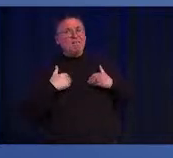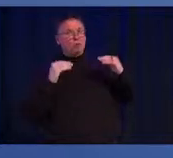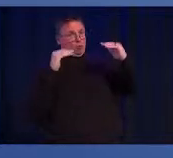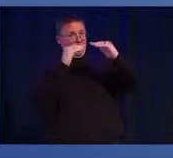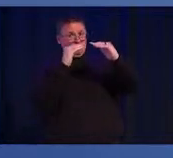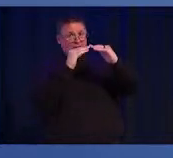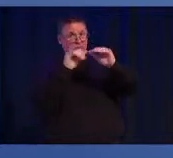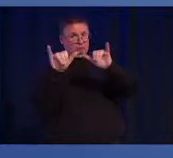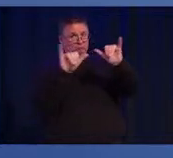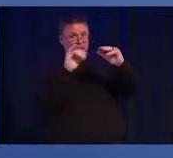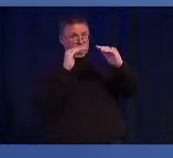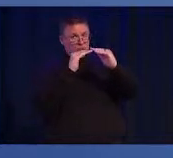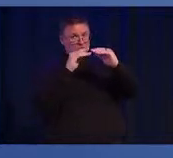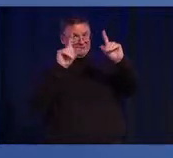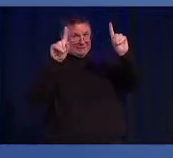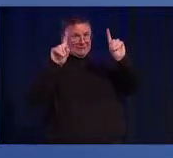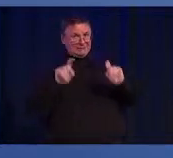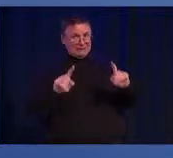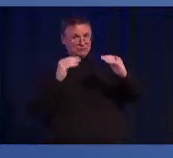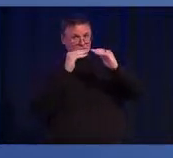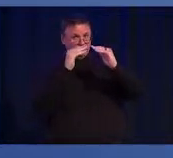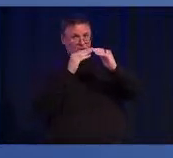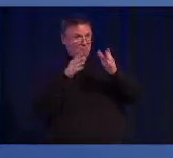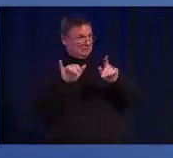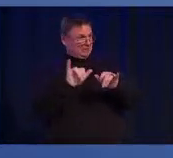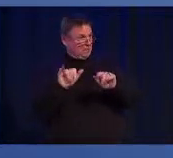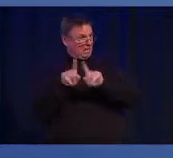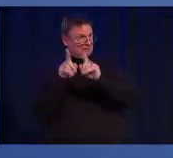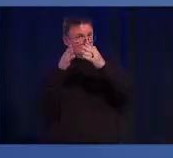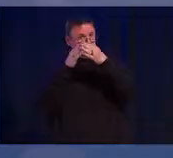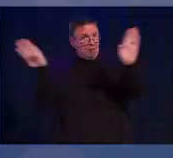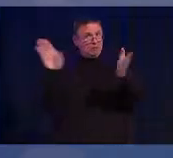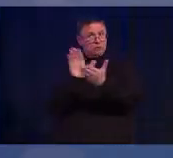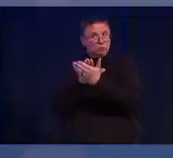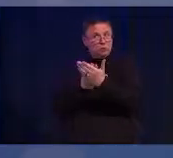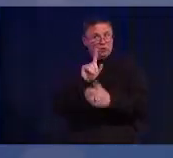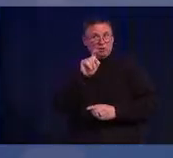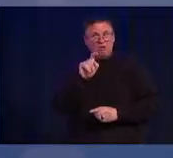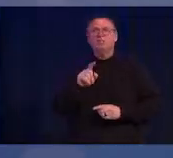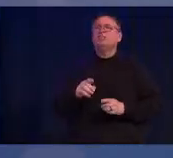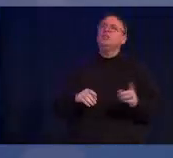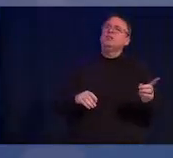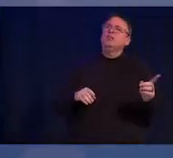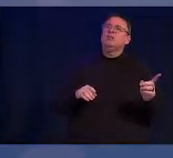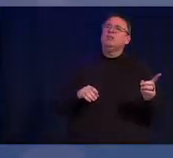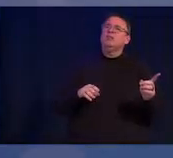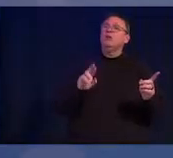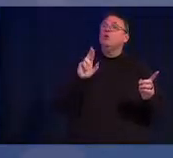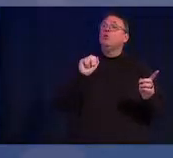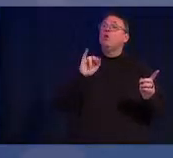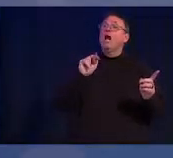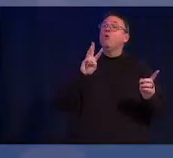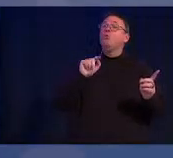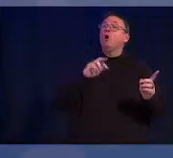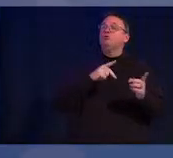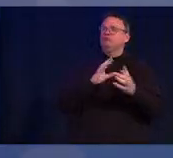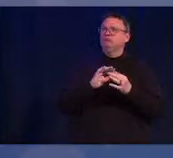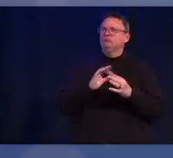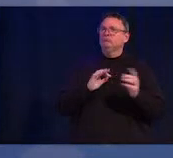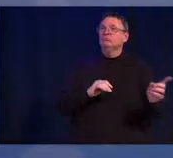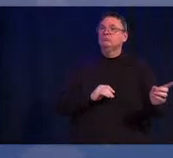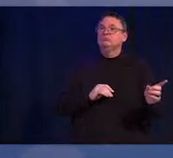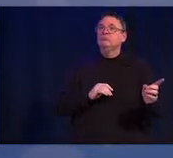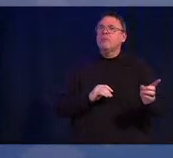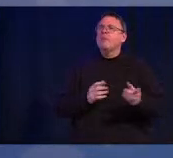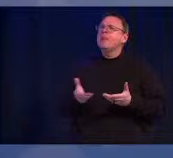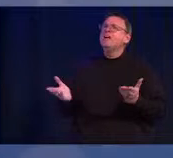as traditional public schools? Mr. Rainwater, you get to go first. So fellow Hoosiers, first of all, I